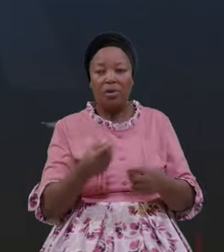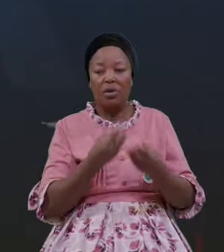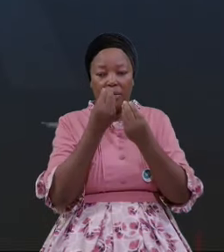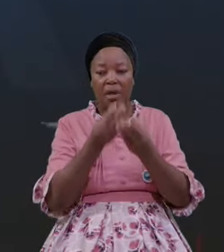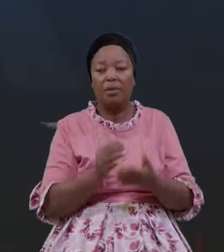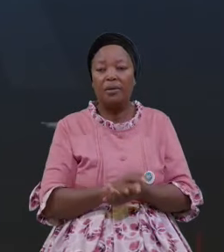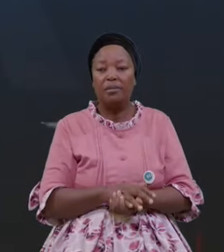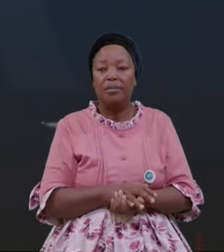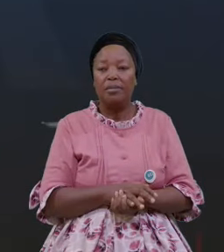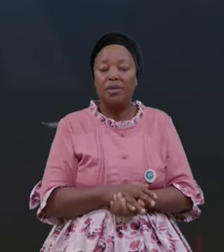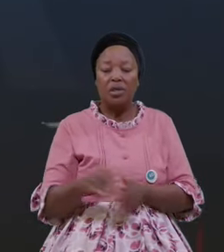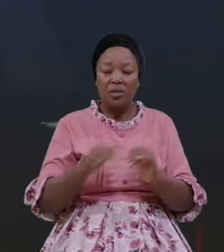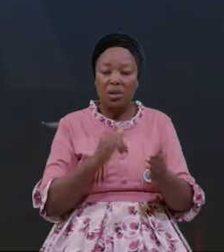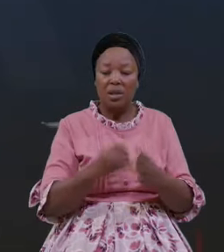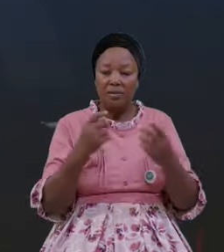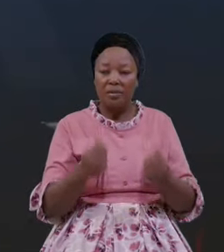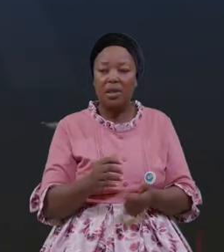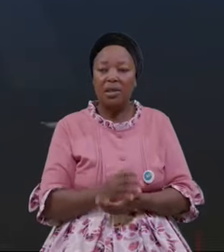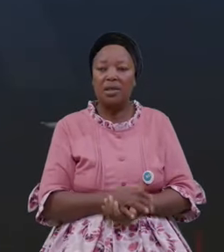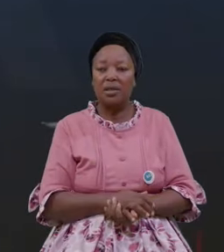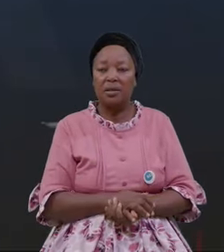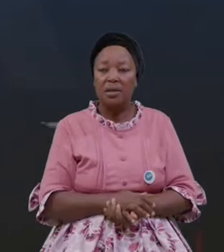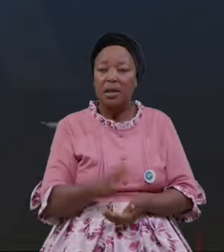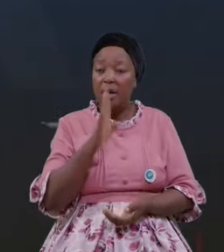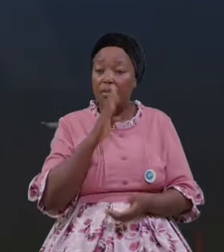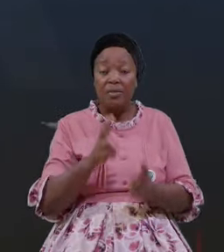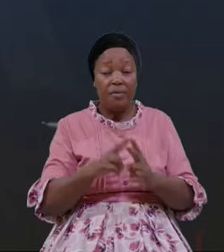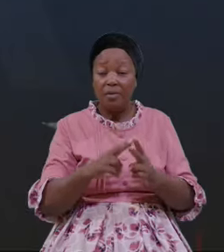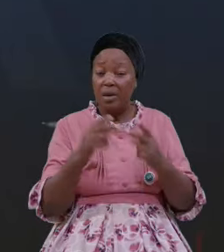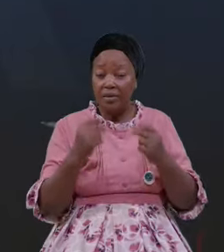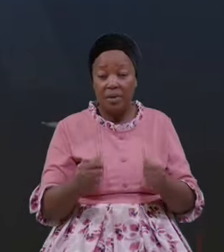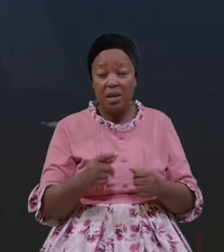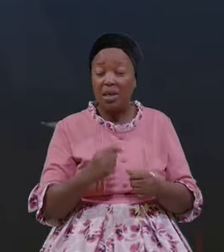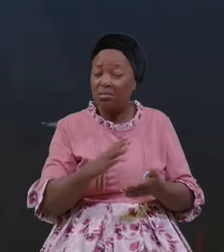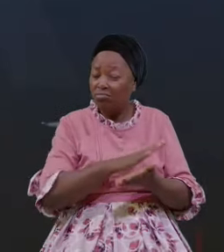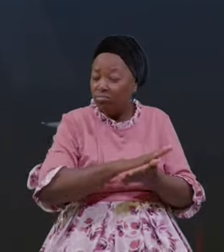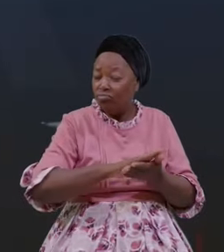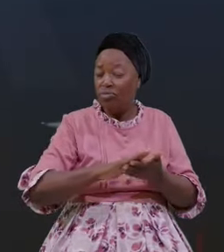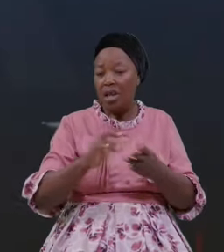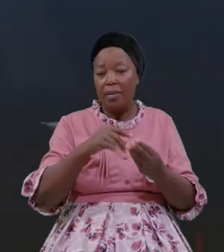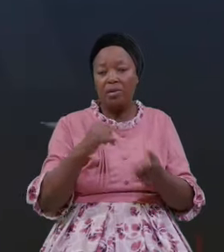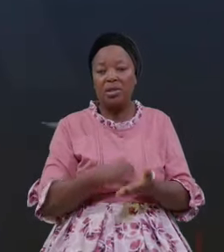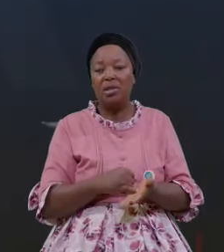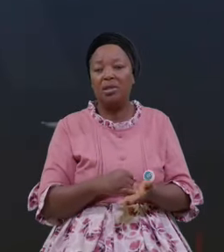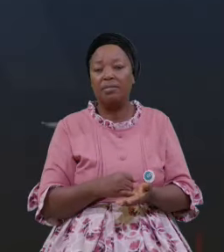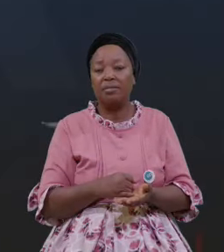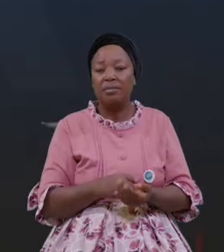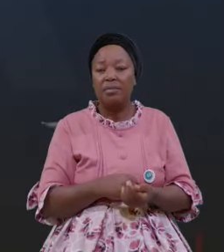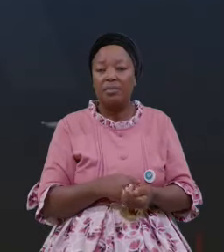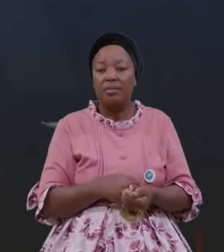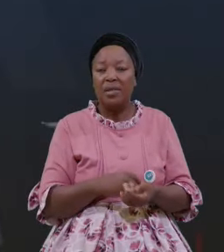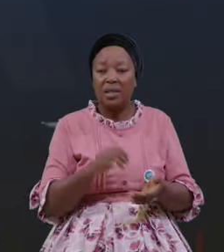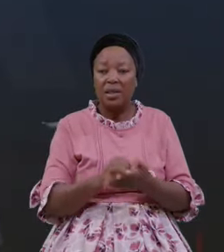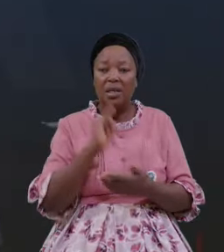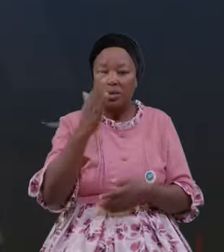quickly. Be fast, but be thorough, be meticulous, be attentive. That's why the pastor is here in